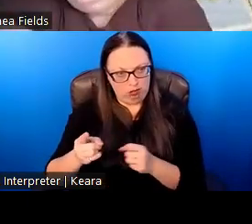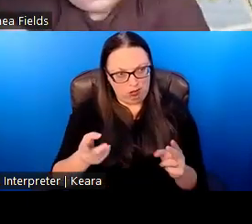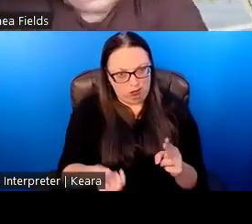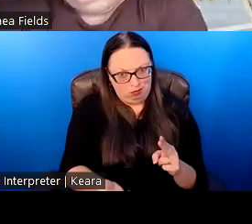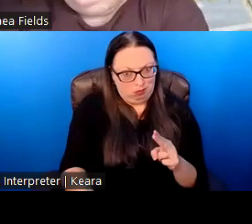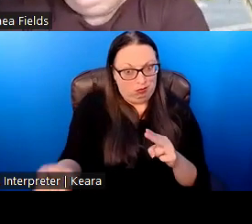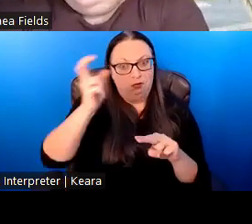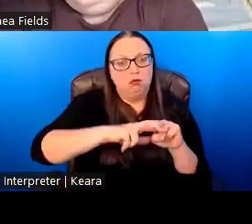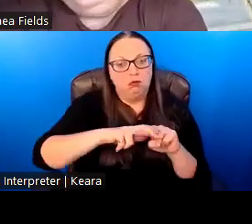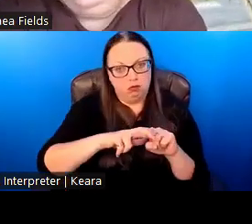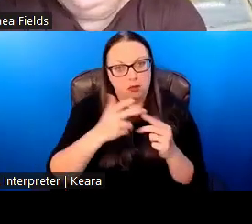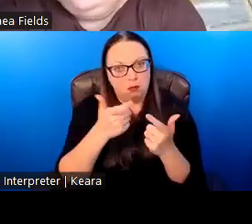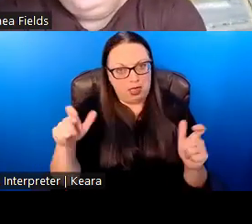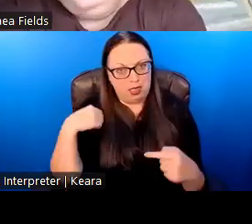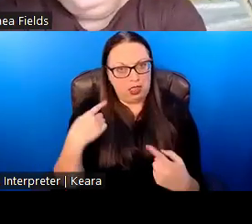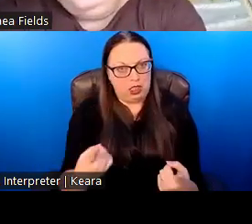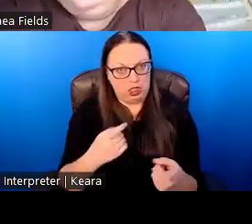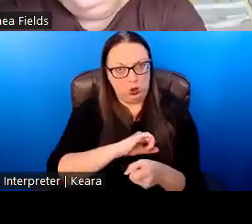So it's.